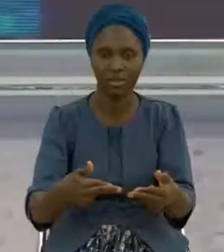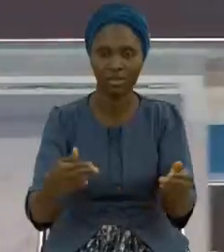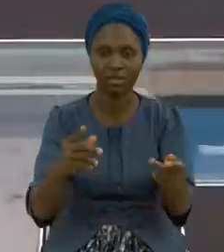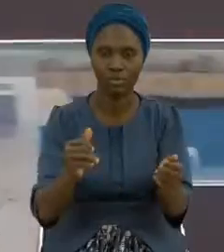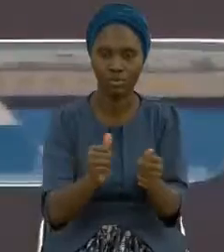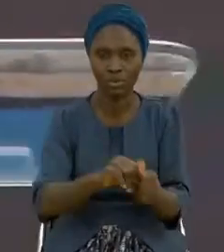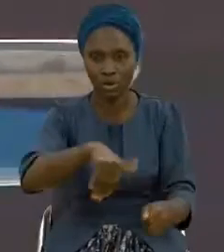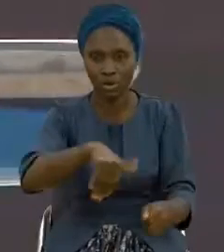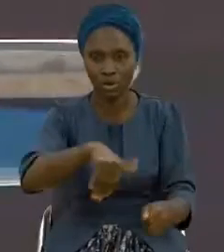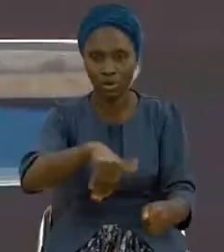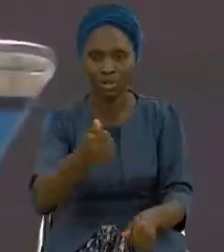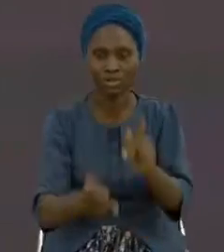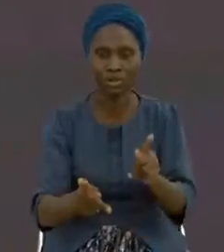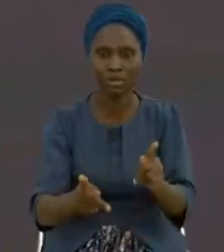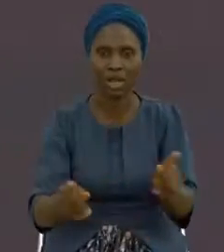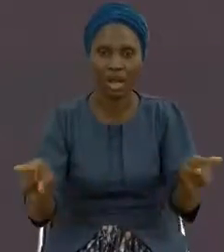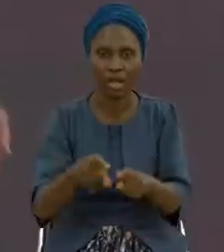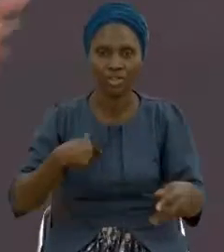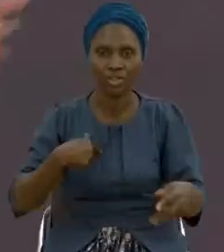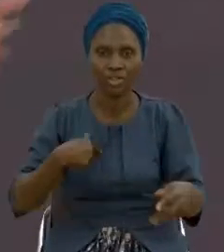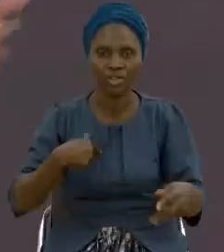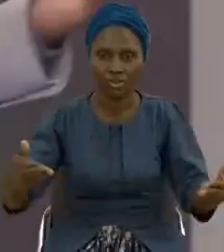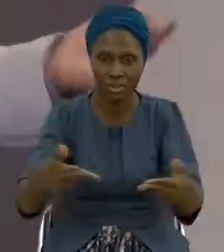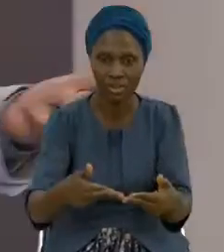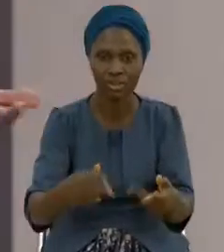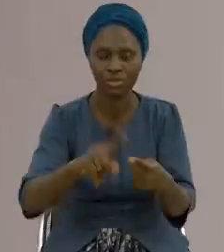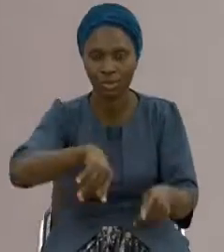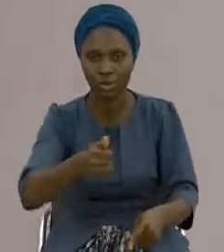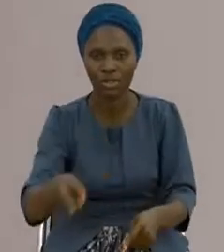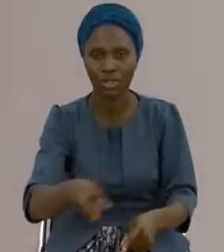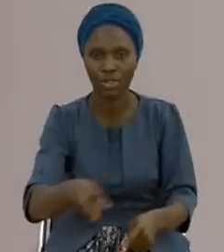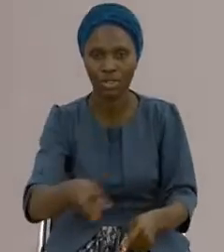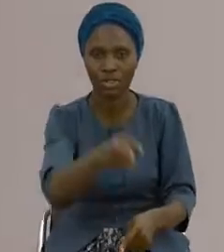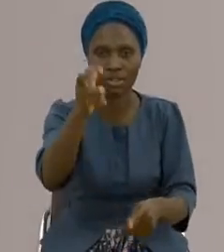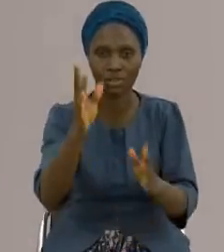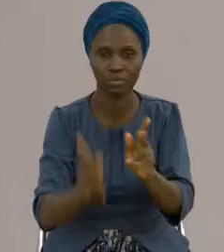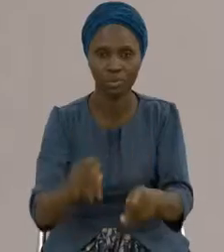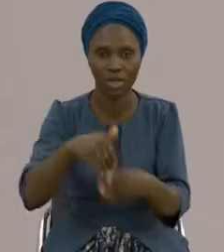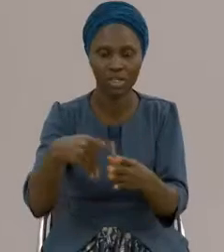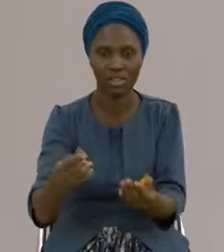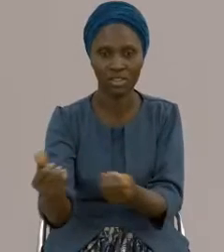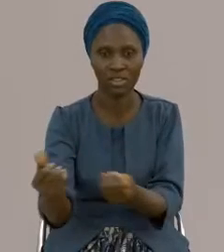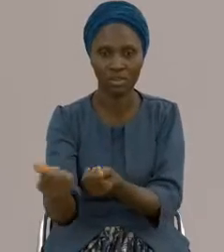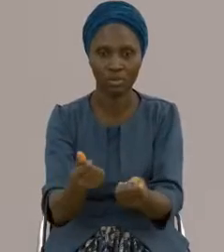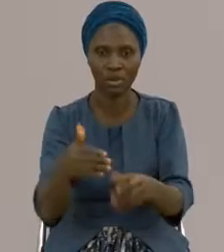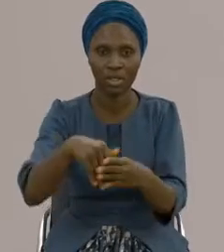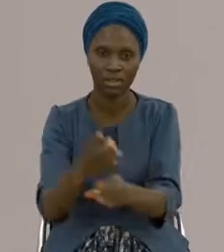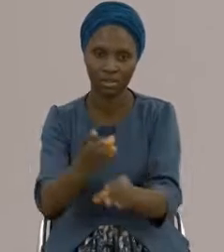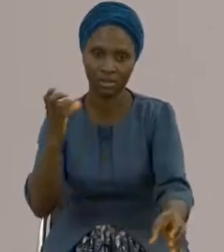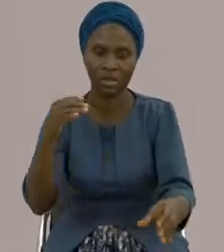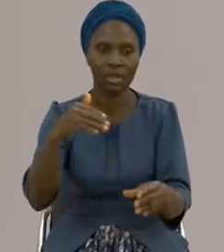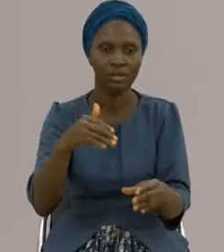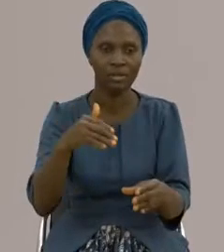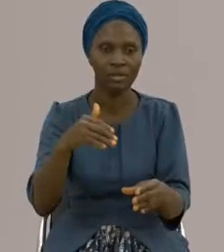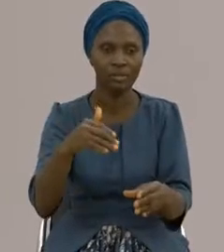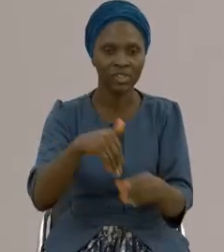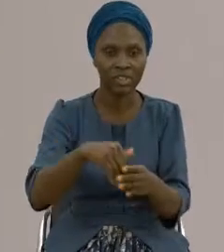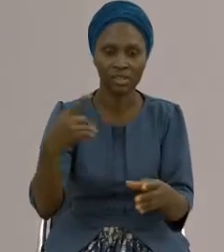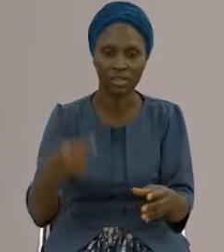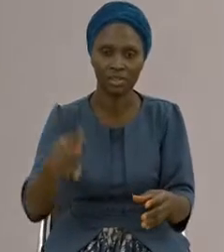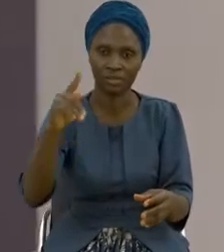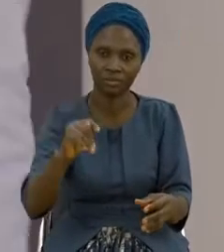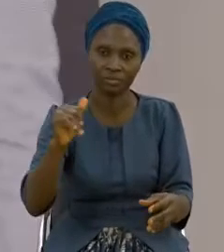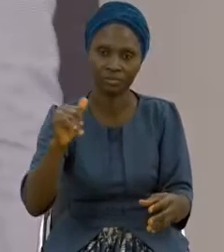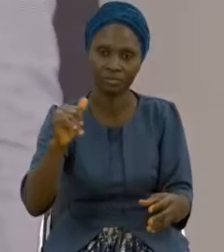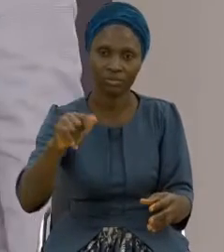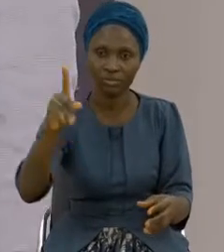in the bus, in the taxi, as we relate with our bosses in the place of work, as we relate